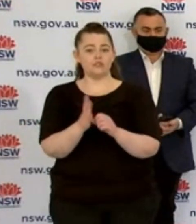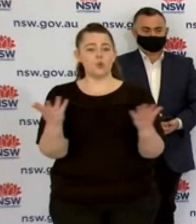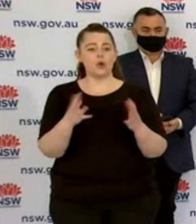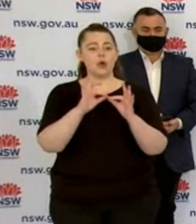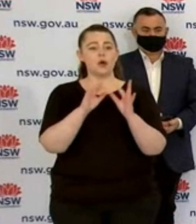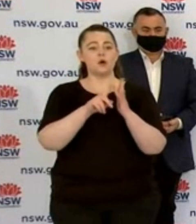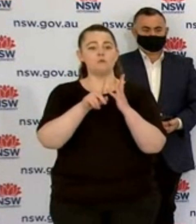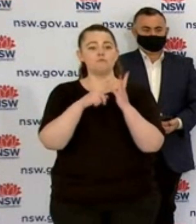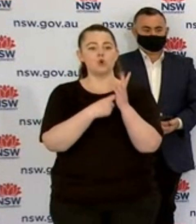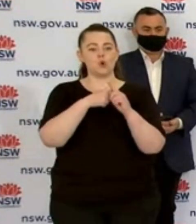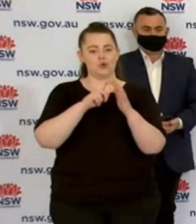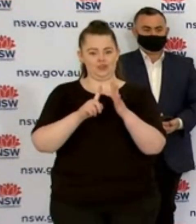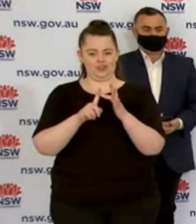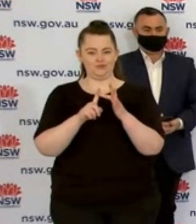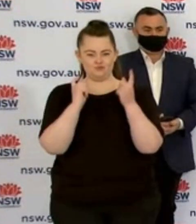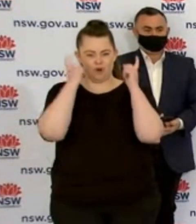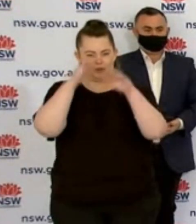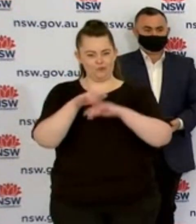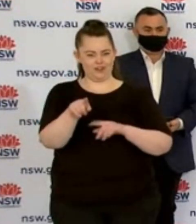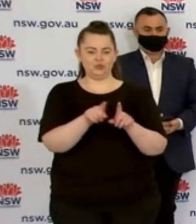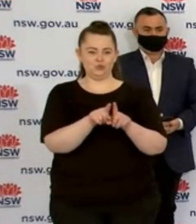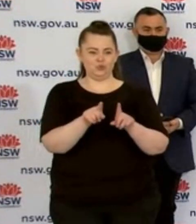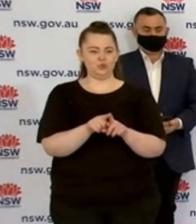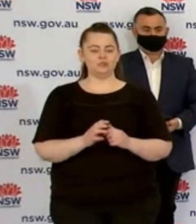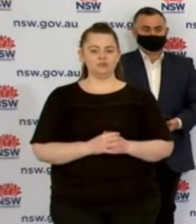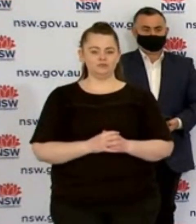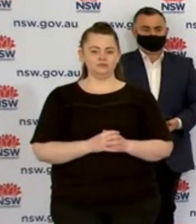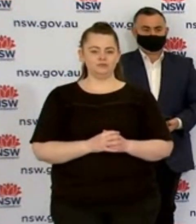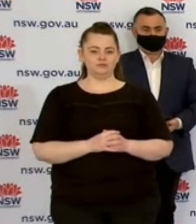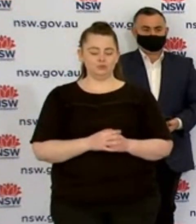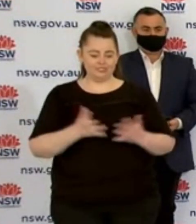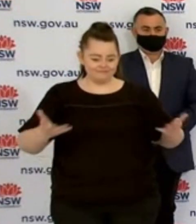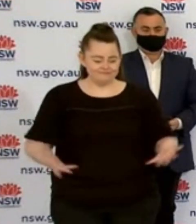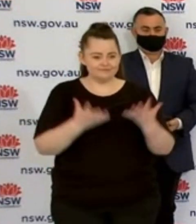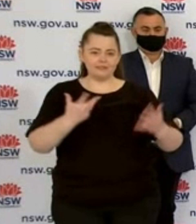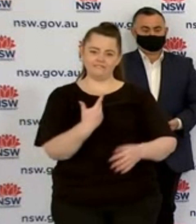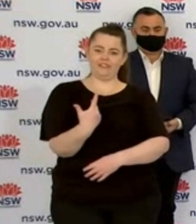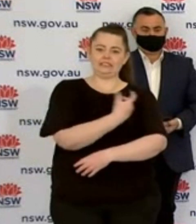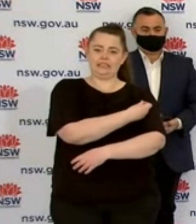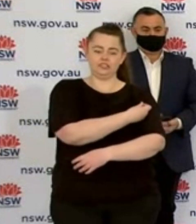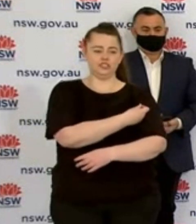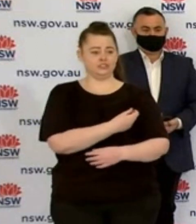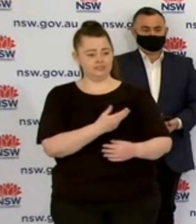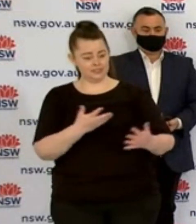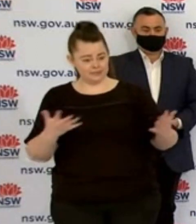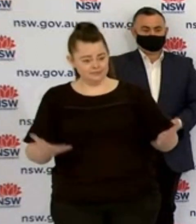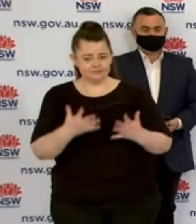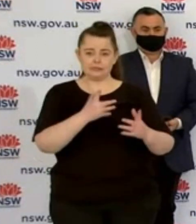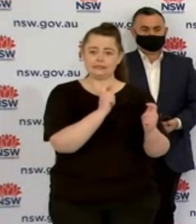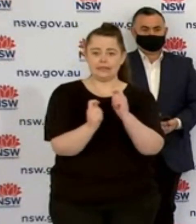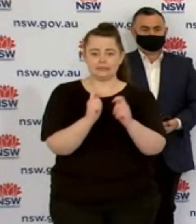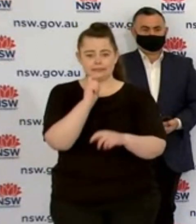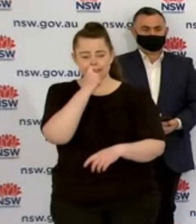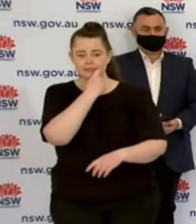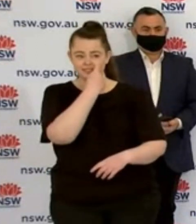I'm concerned that we up our vaccination rates and we up our testing, and that we again have very